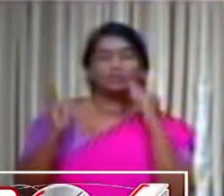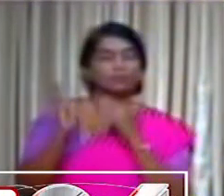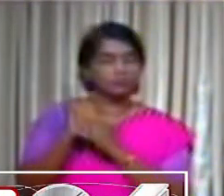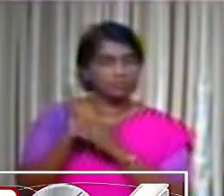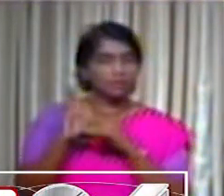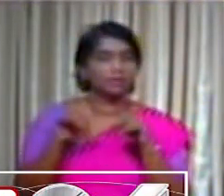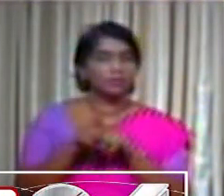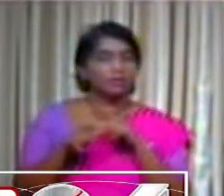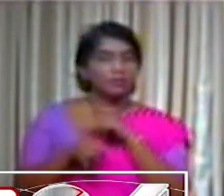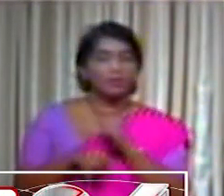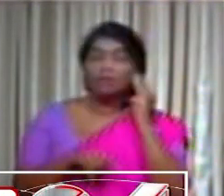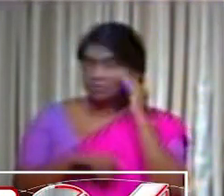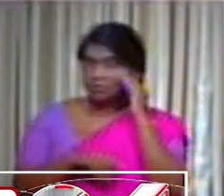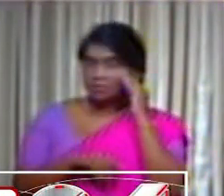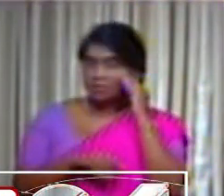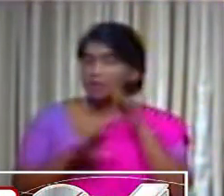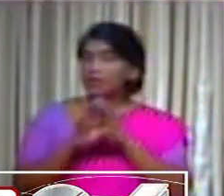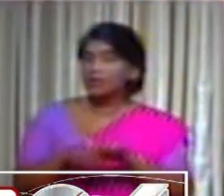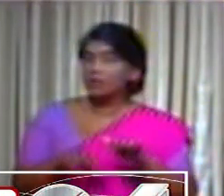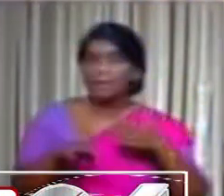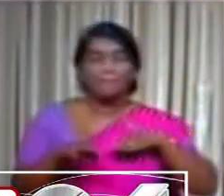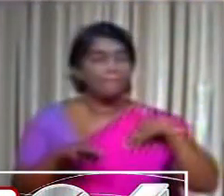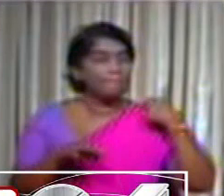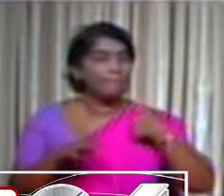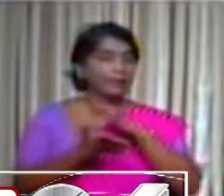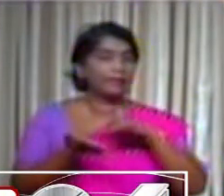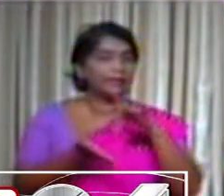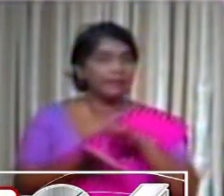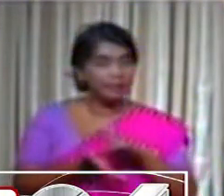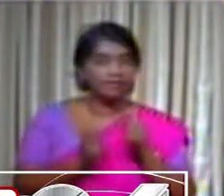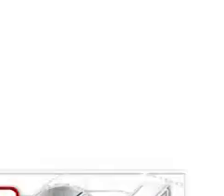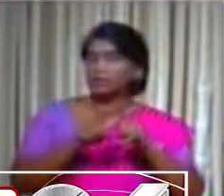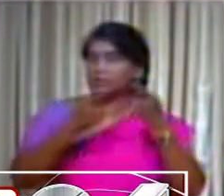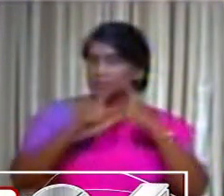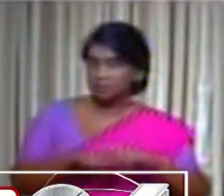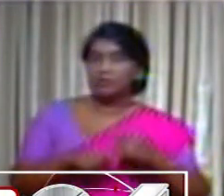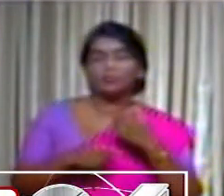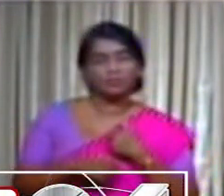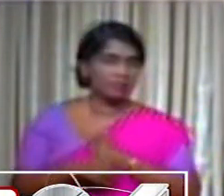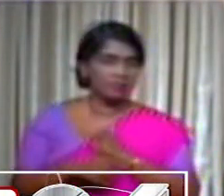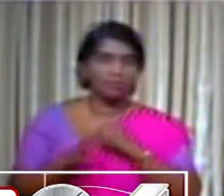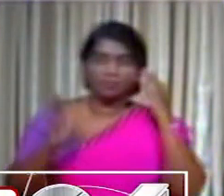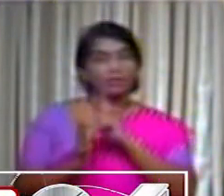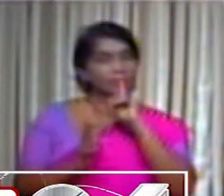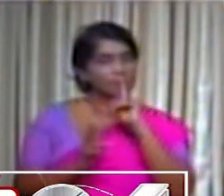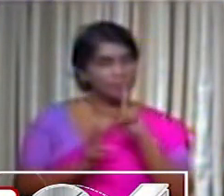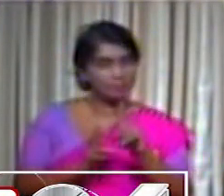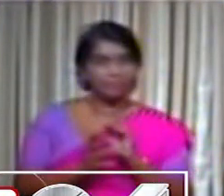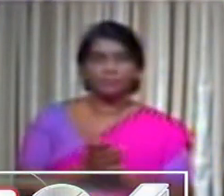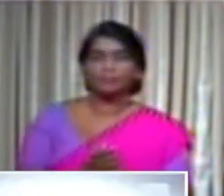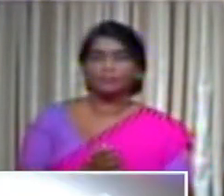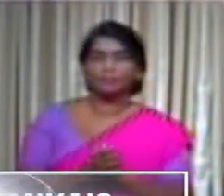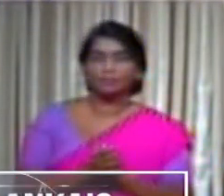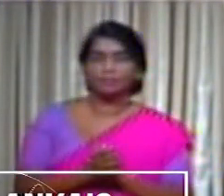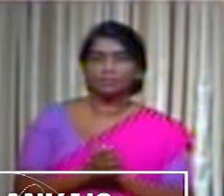woman and the child in the household as the major focus. In addition, I also would like to emphasize the